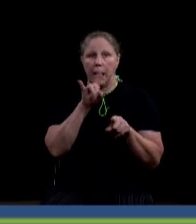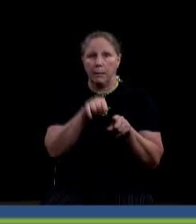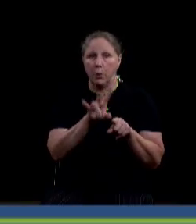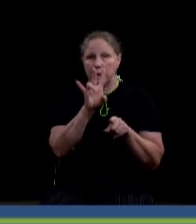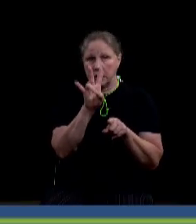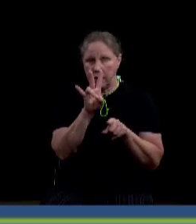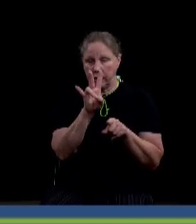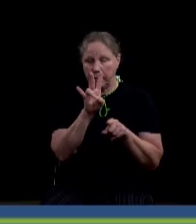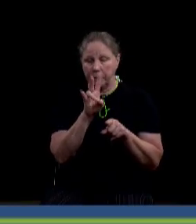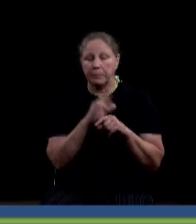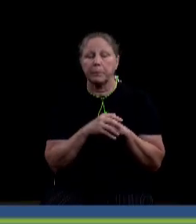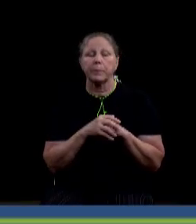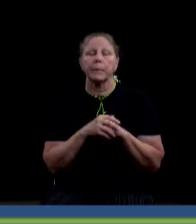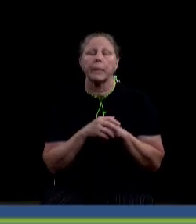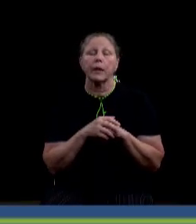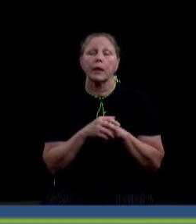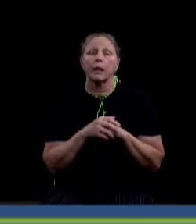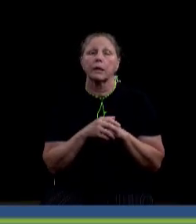please.